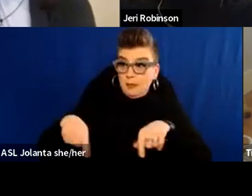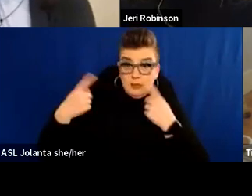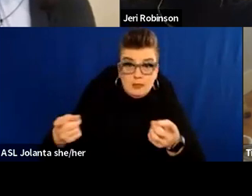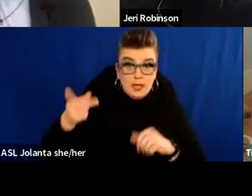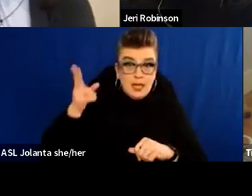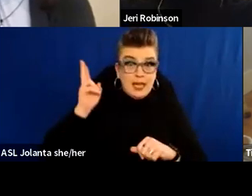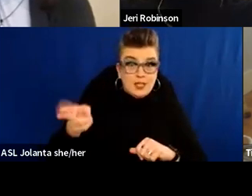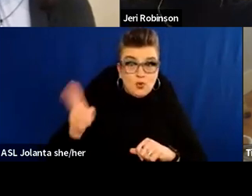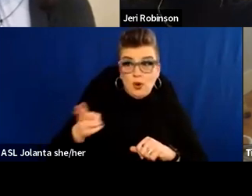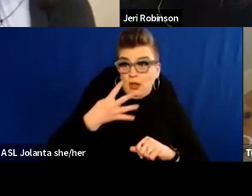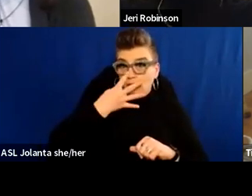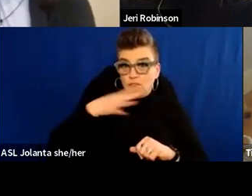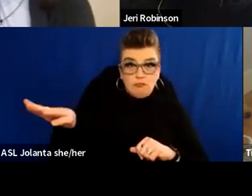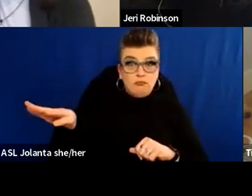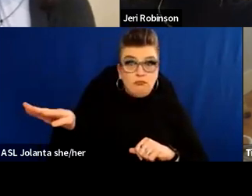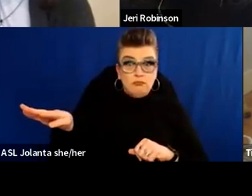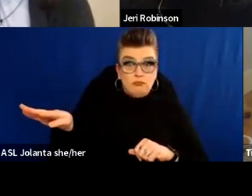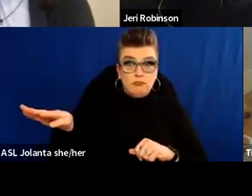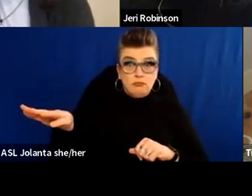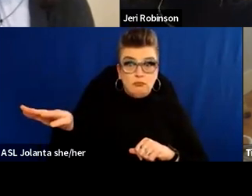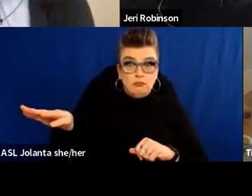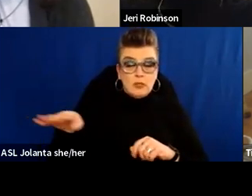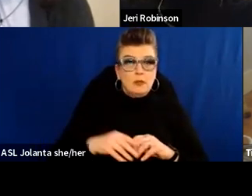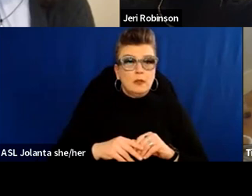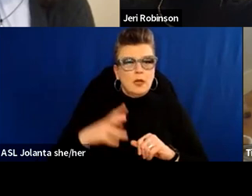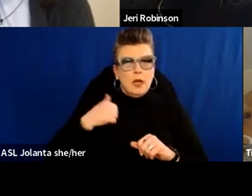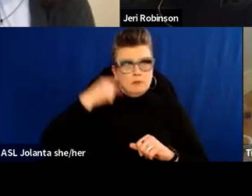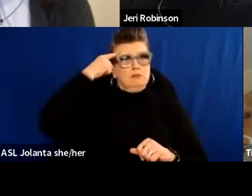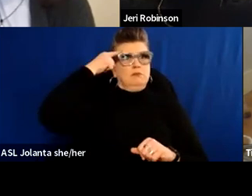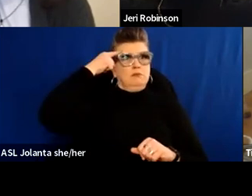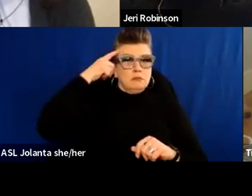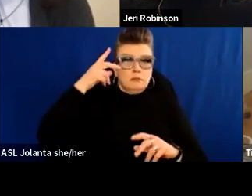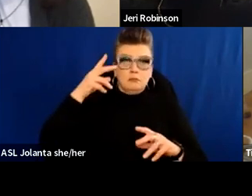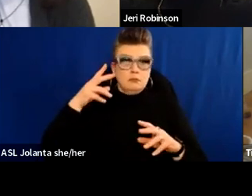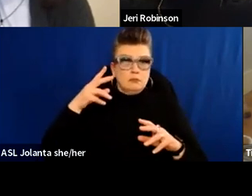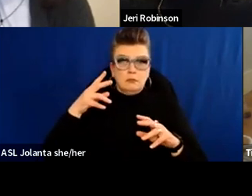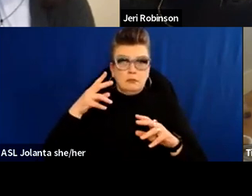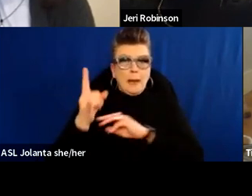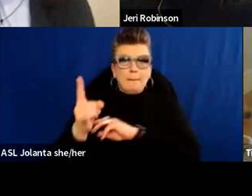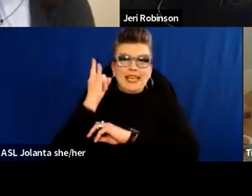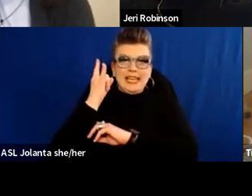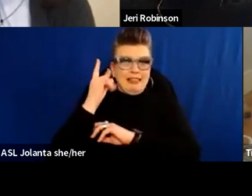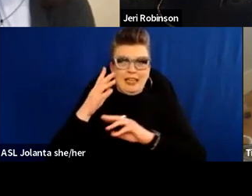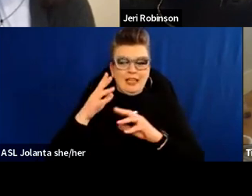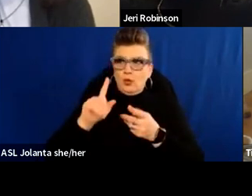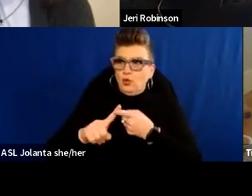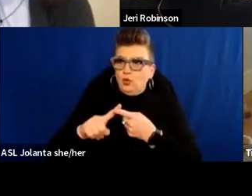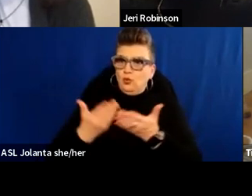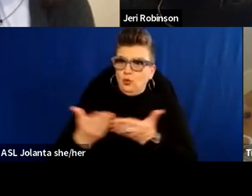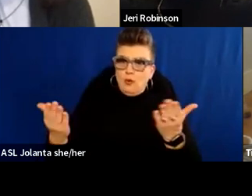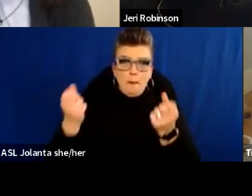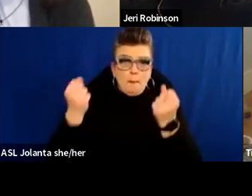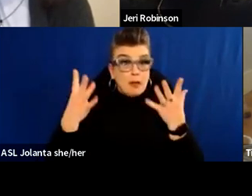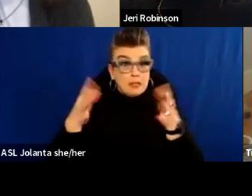underserved and when i think about this my mind goes particularly to english language learners multilingual